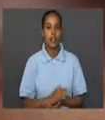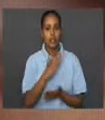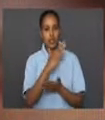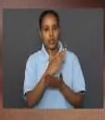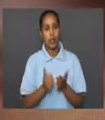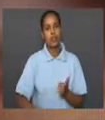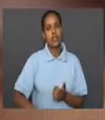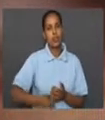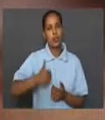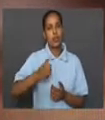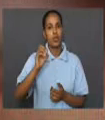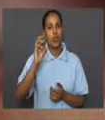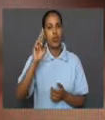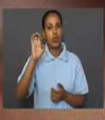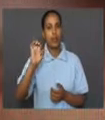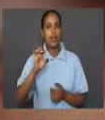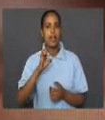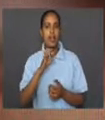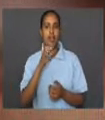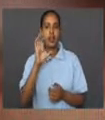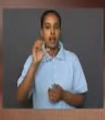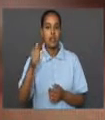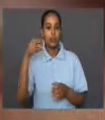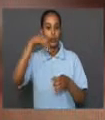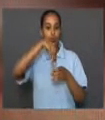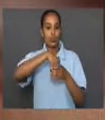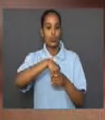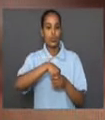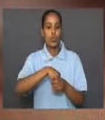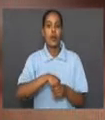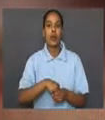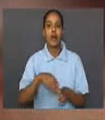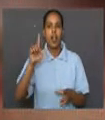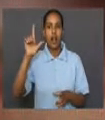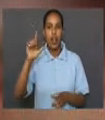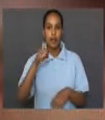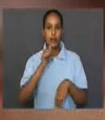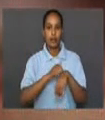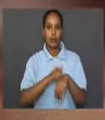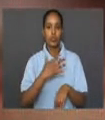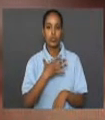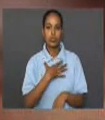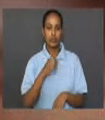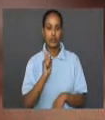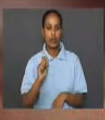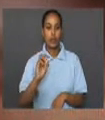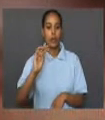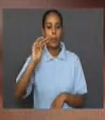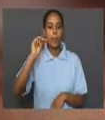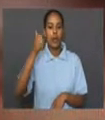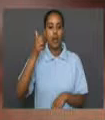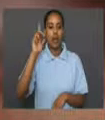Some of the main ores of calcium include limestone, chalk,